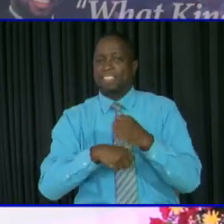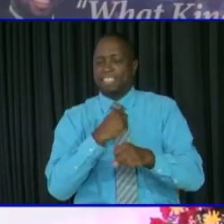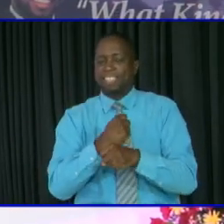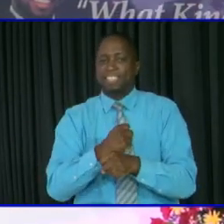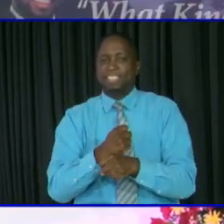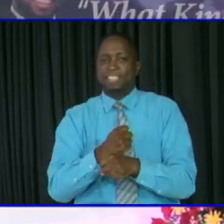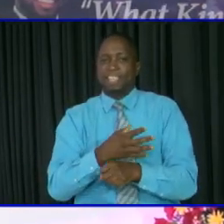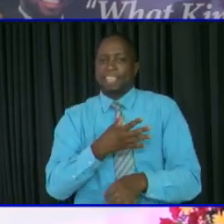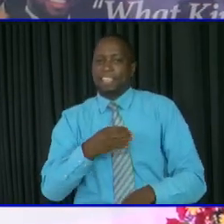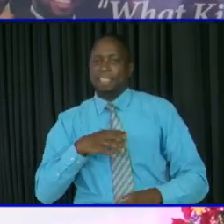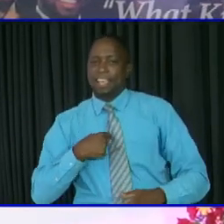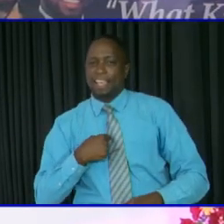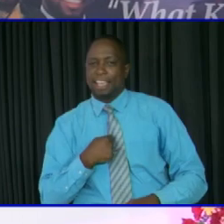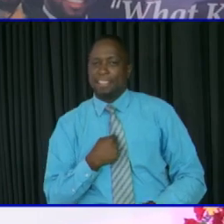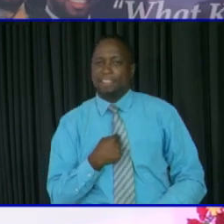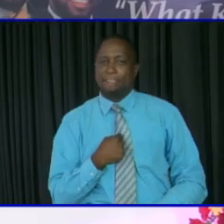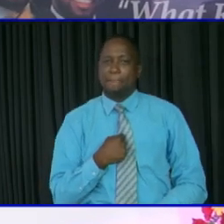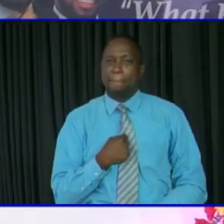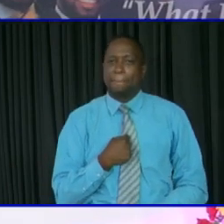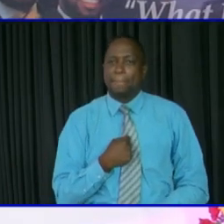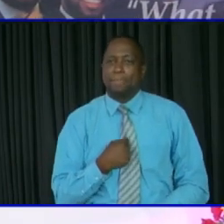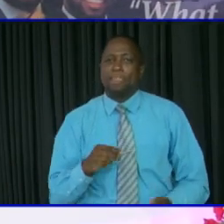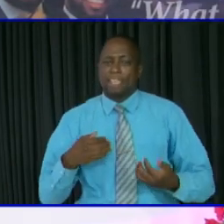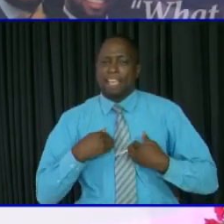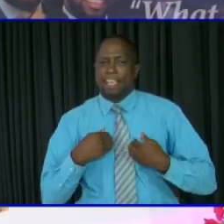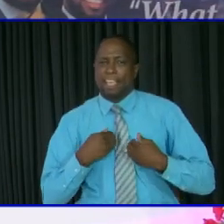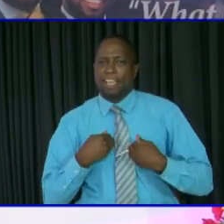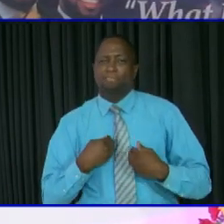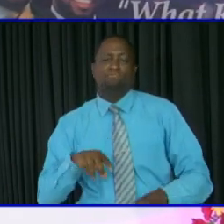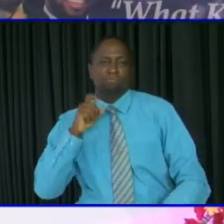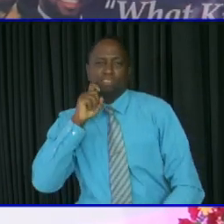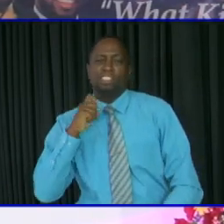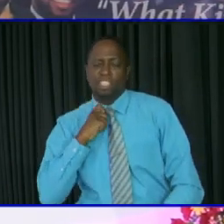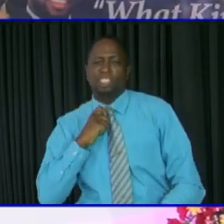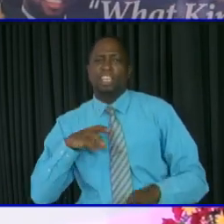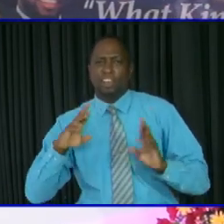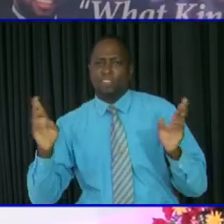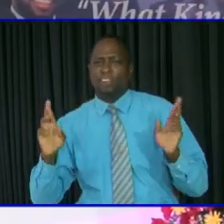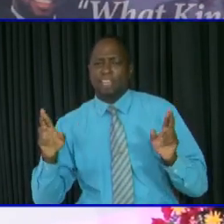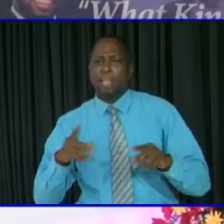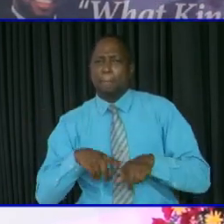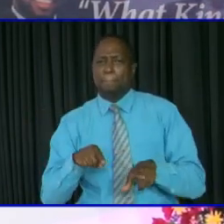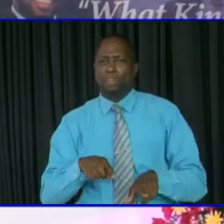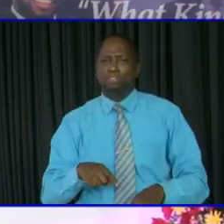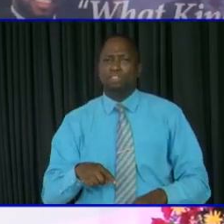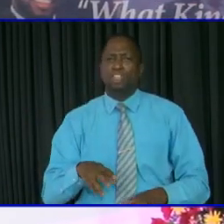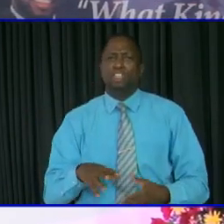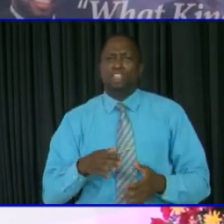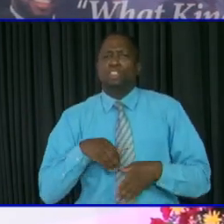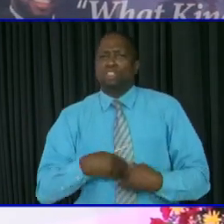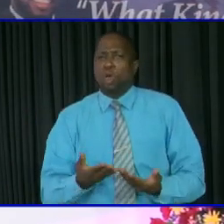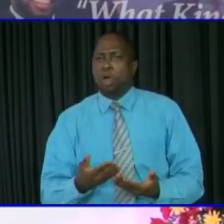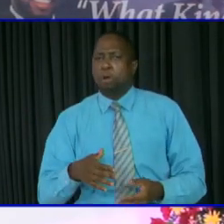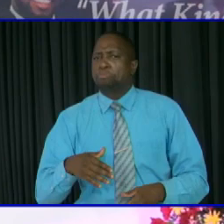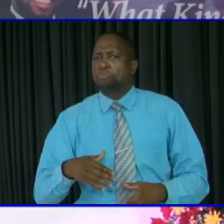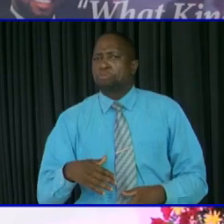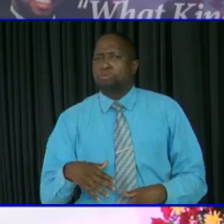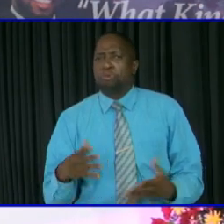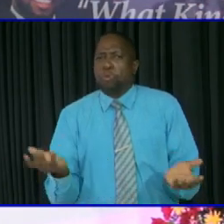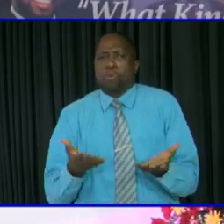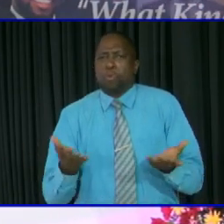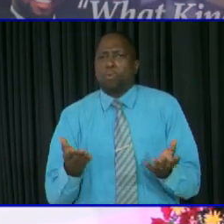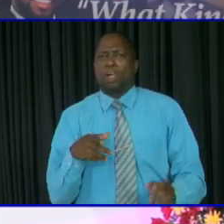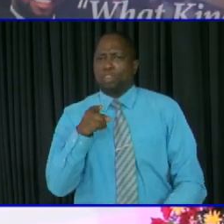before marriage and after marriage. How does this sermon concern me? I help you, my friend,